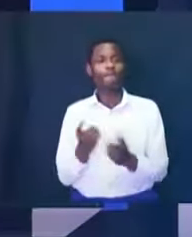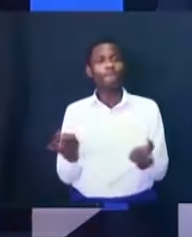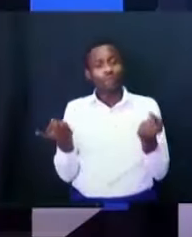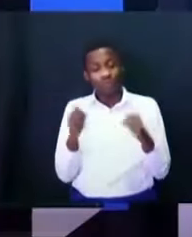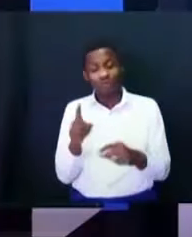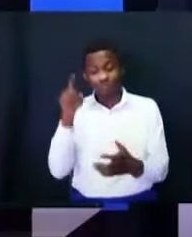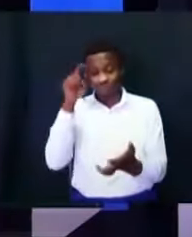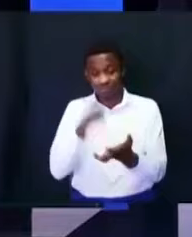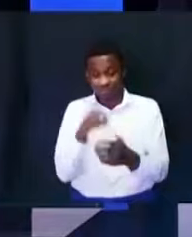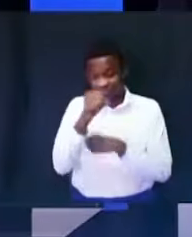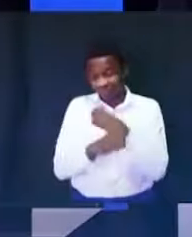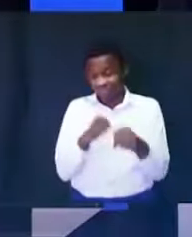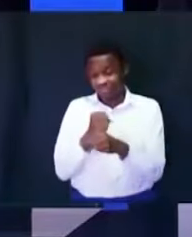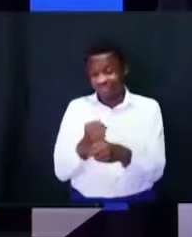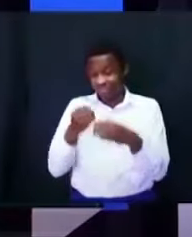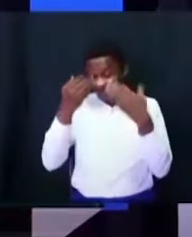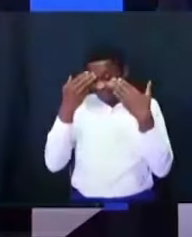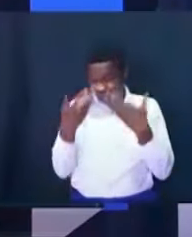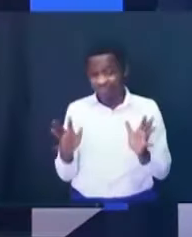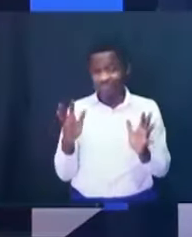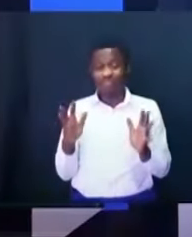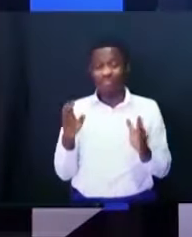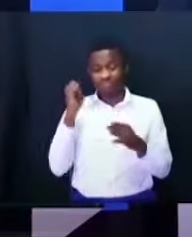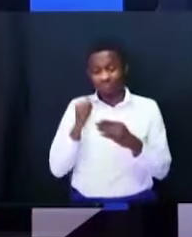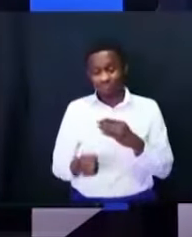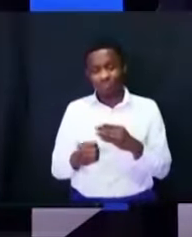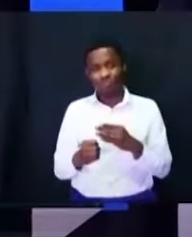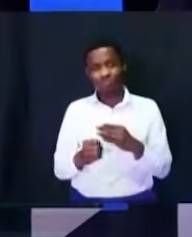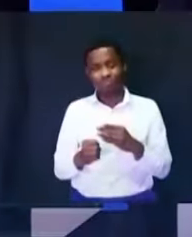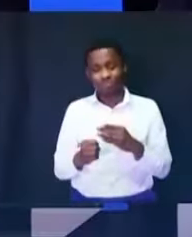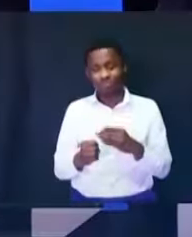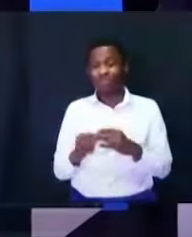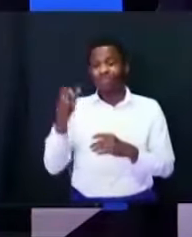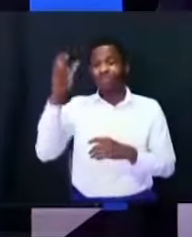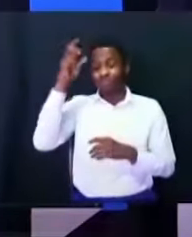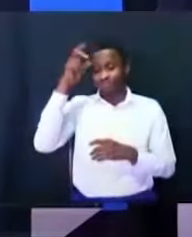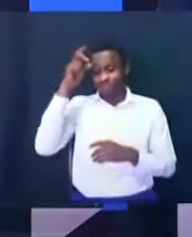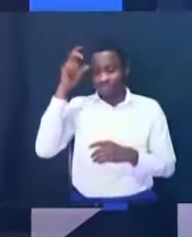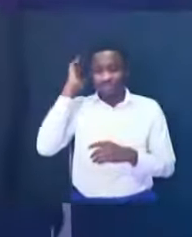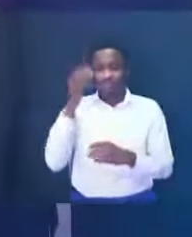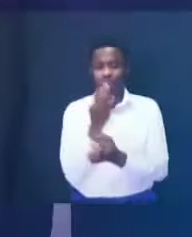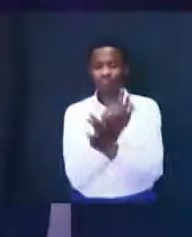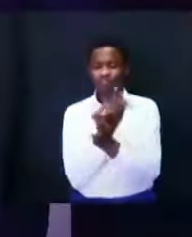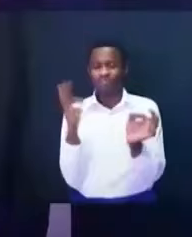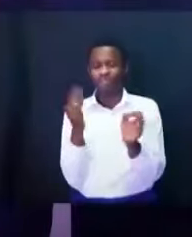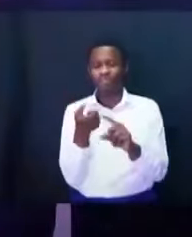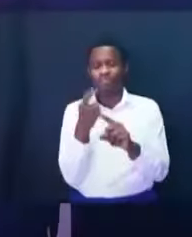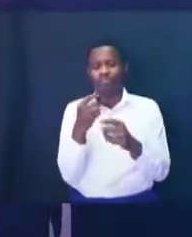years are over Satan will be released from his prison